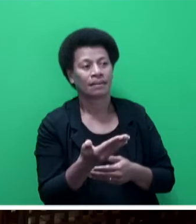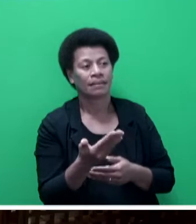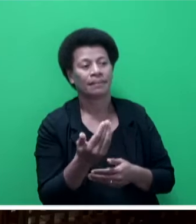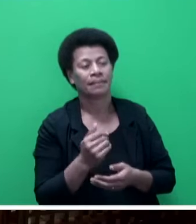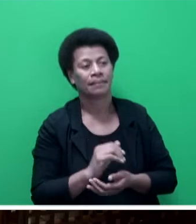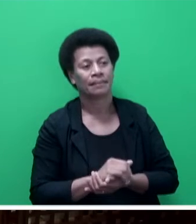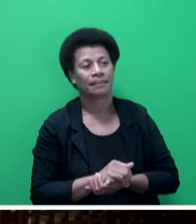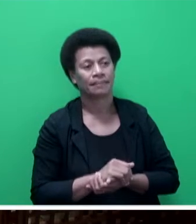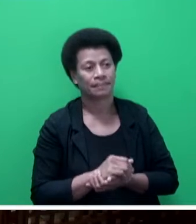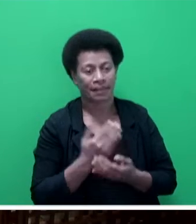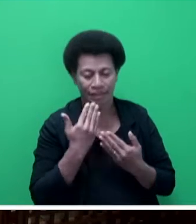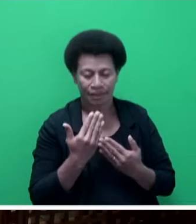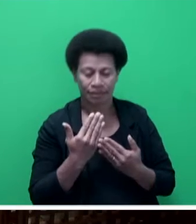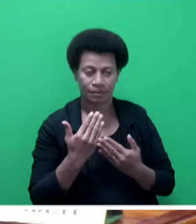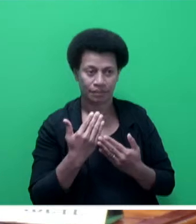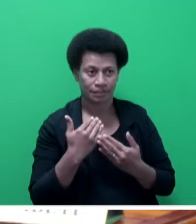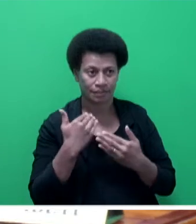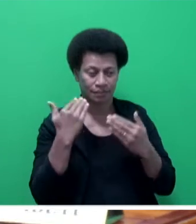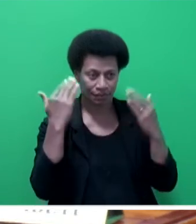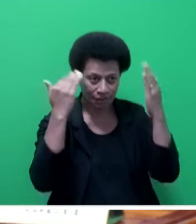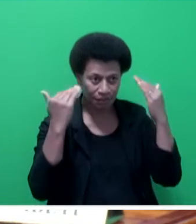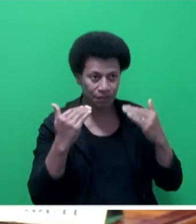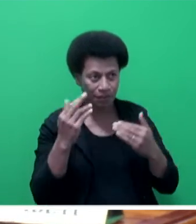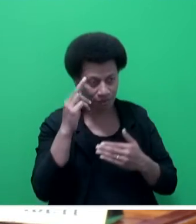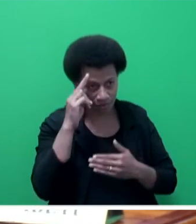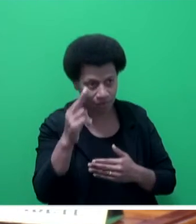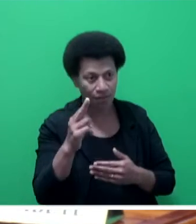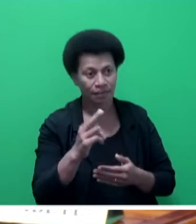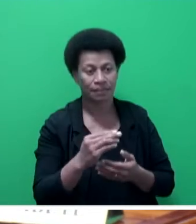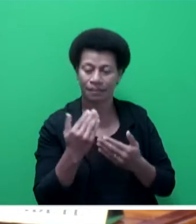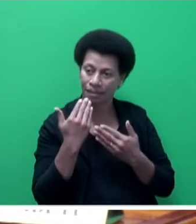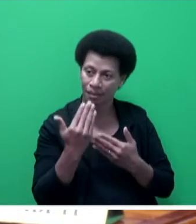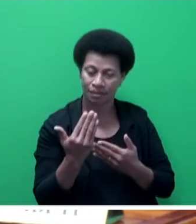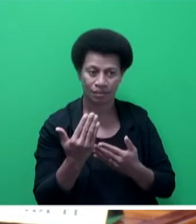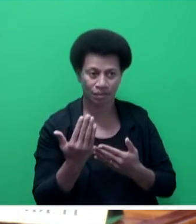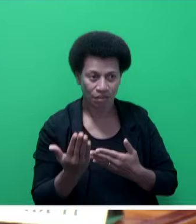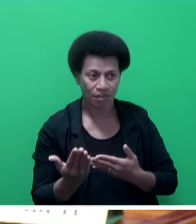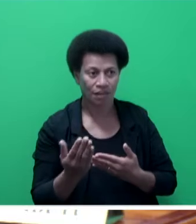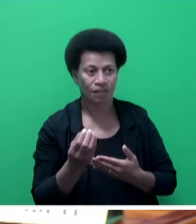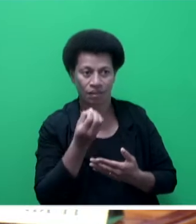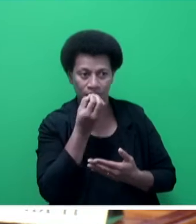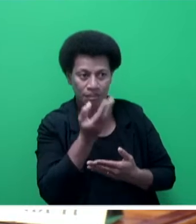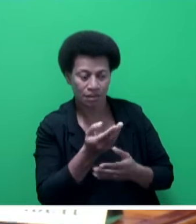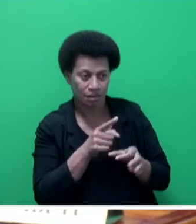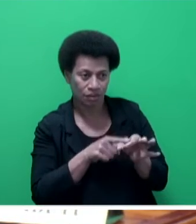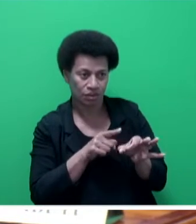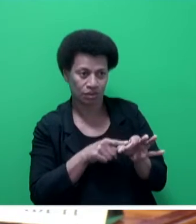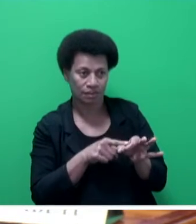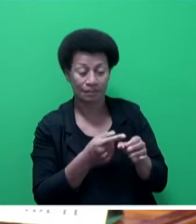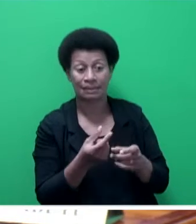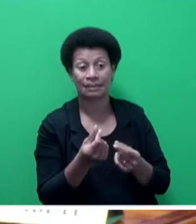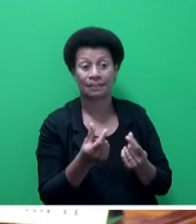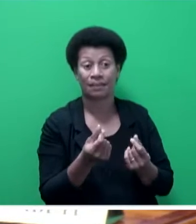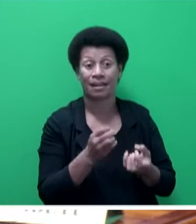Thank you, Mr. Speaker, and I wish to thank the honourable member for raising this question. The simple answer is it is